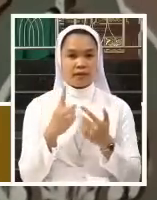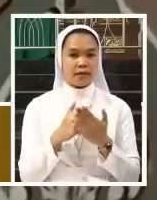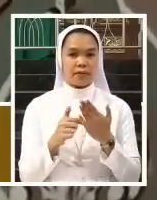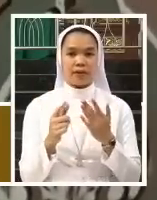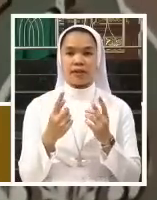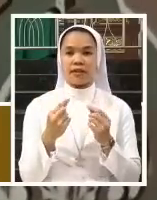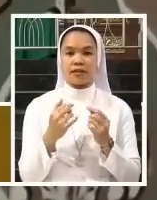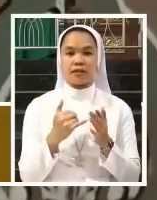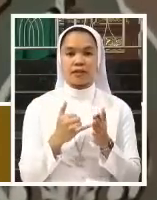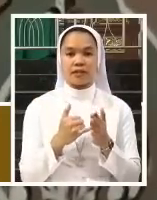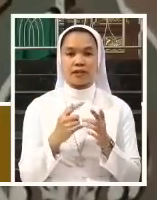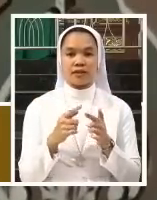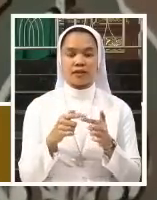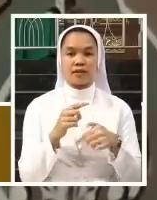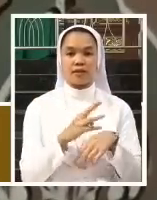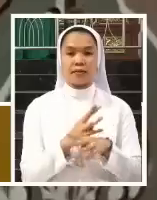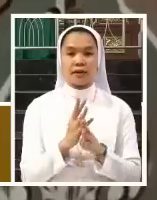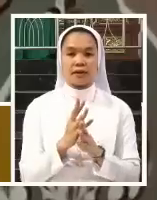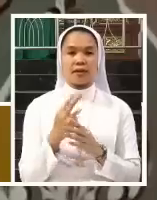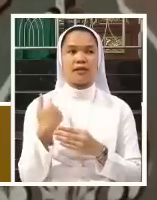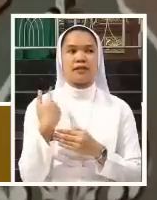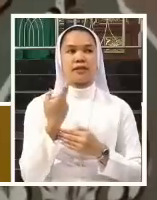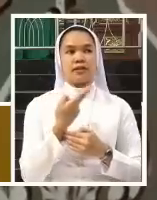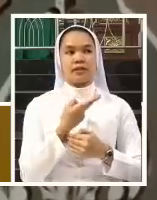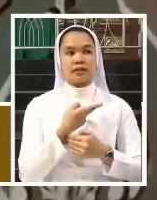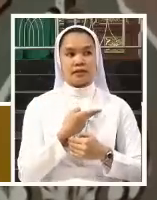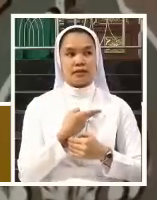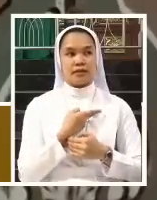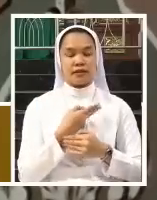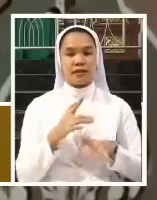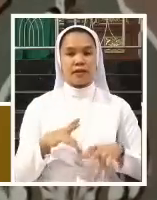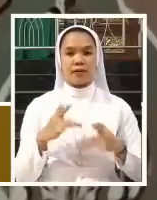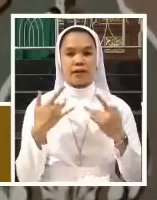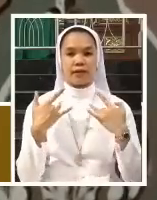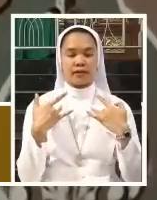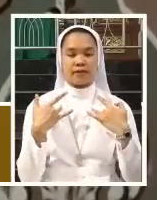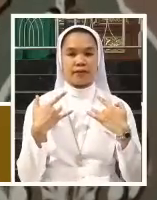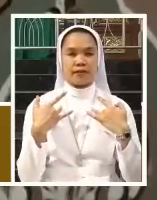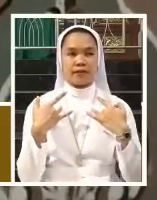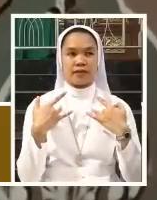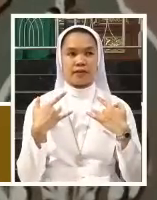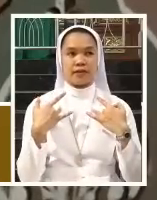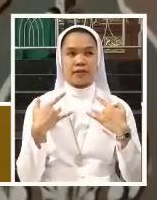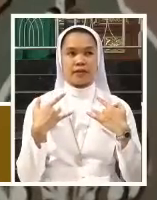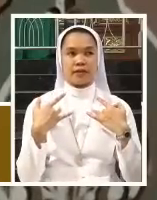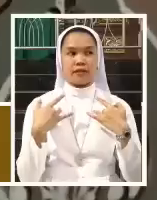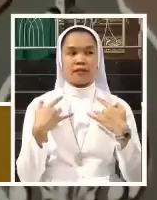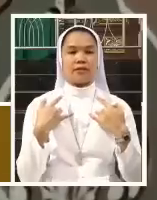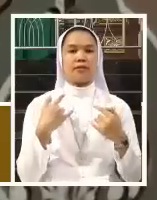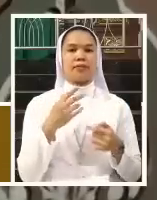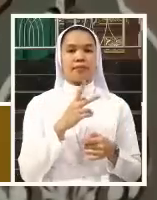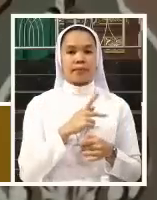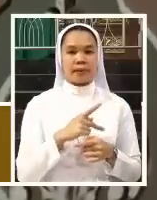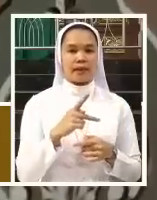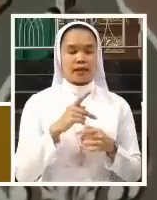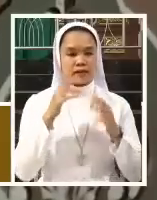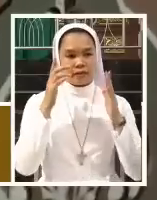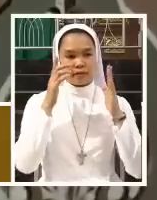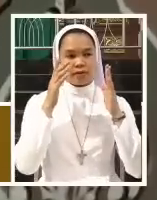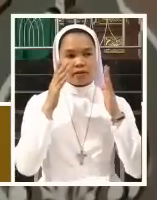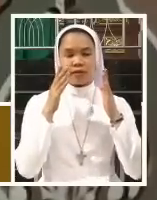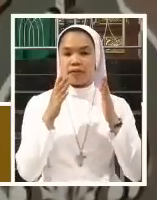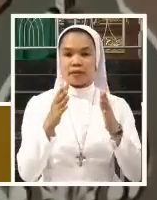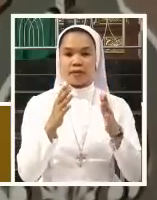it that makes us move on and alive. These are the things we have to look for,